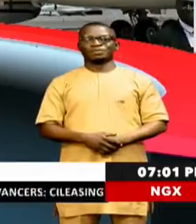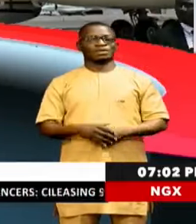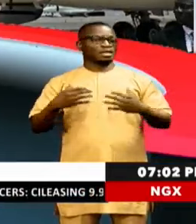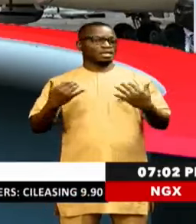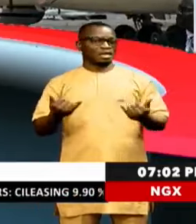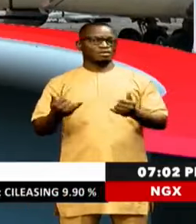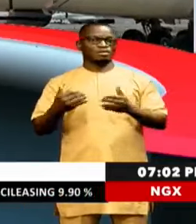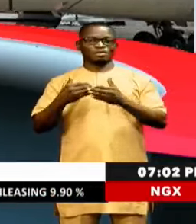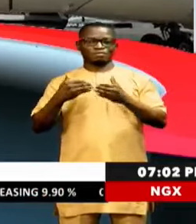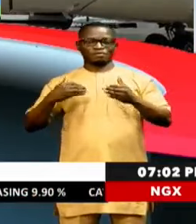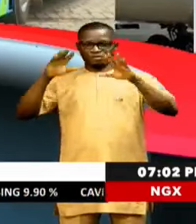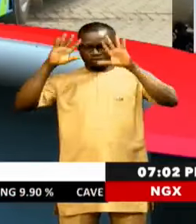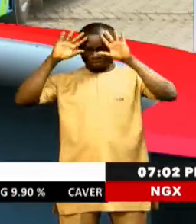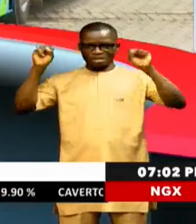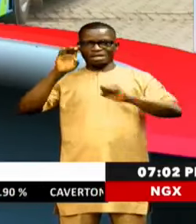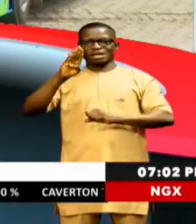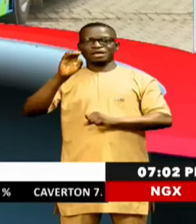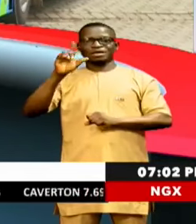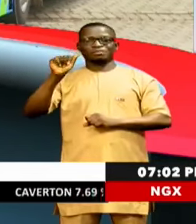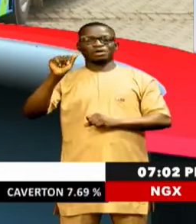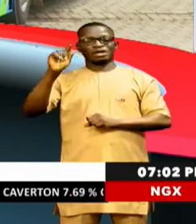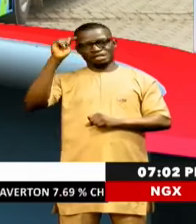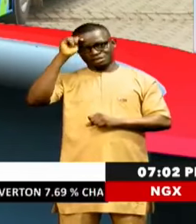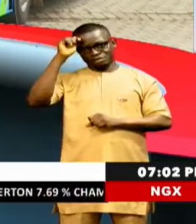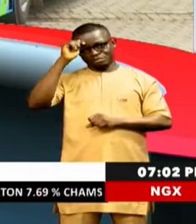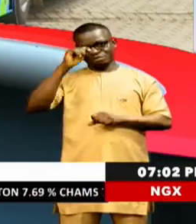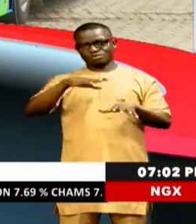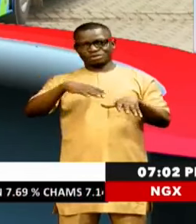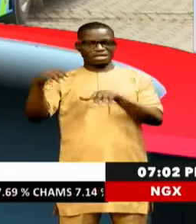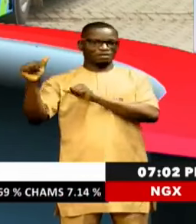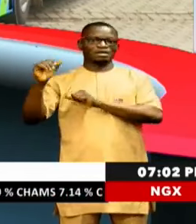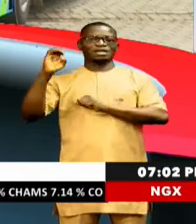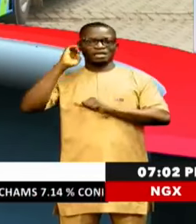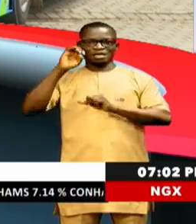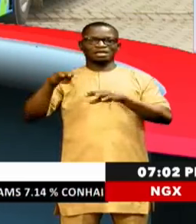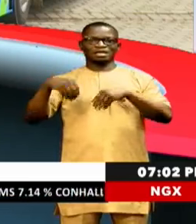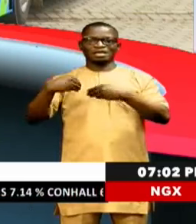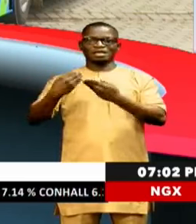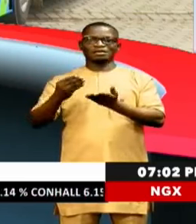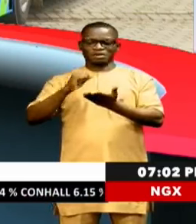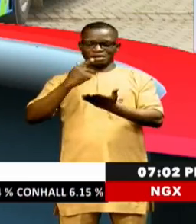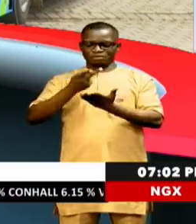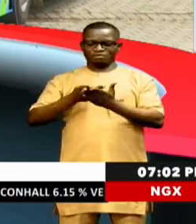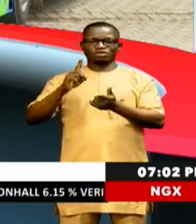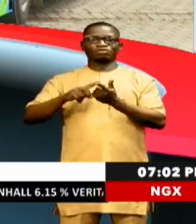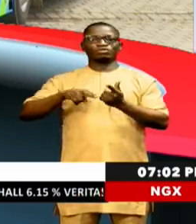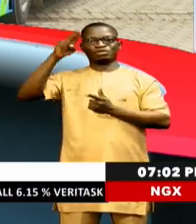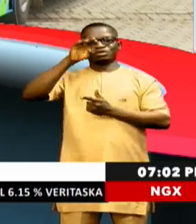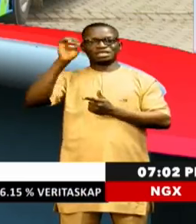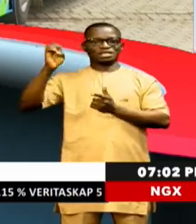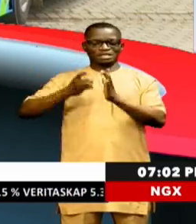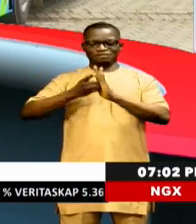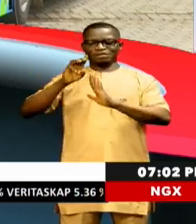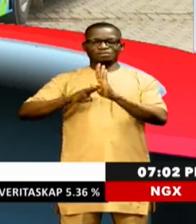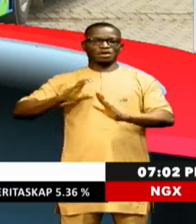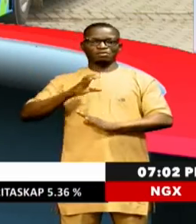Meanwhile, before President Bola Ahmed Tinubu departed, he granted express approval to the Northeast Development Commission